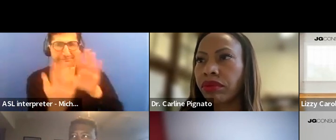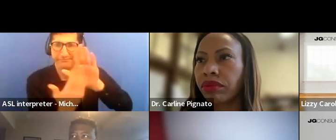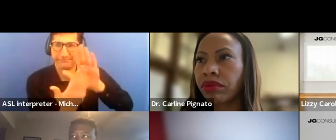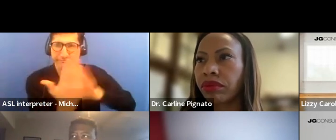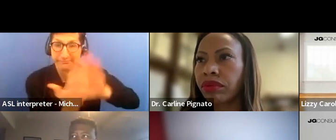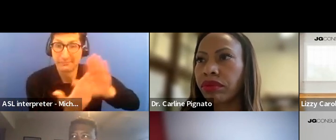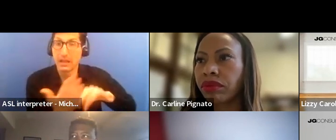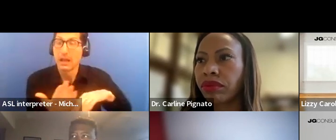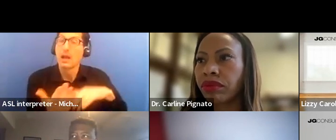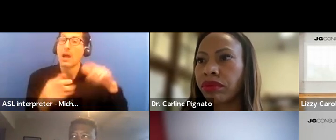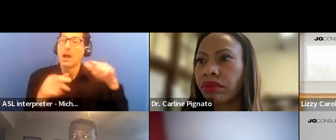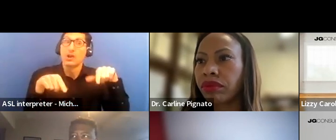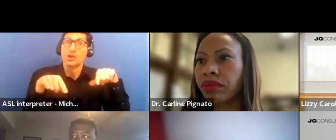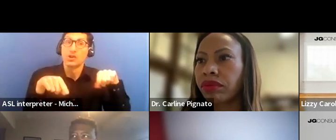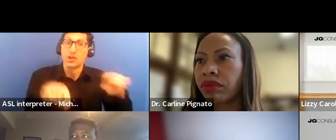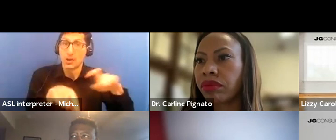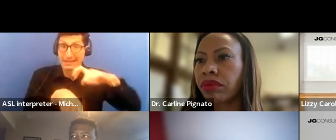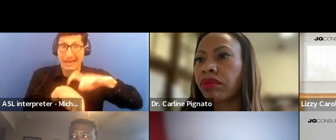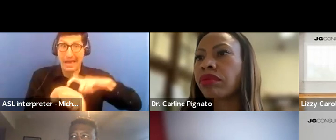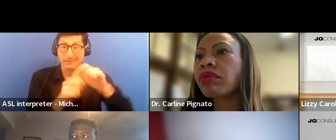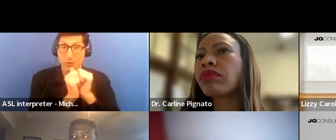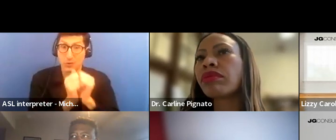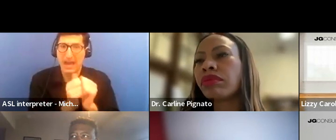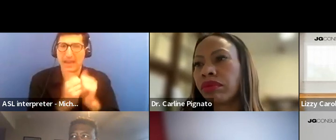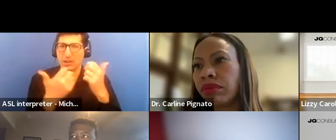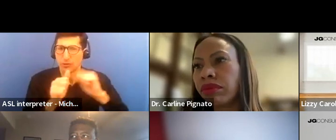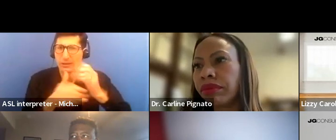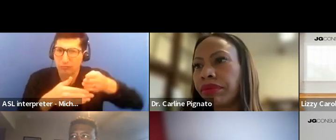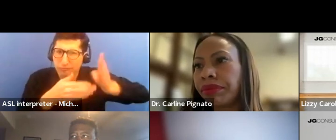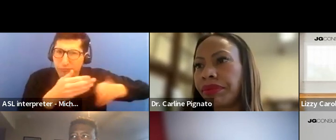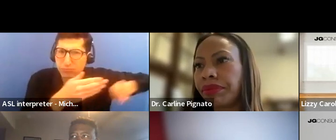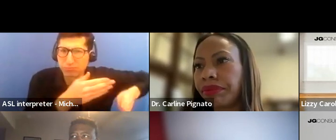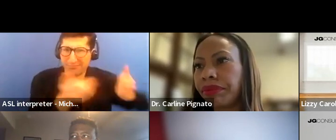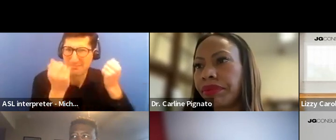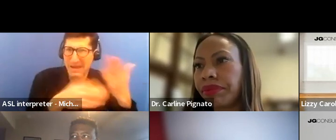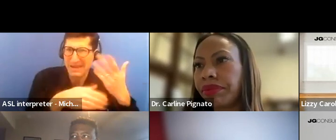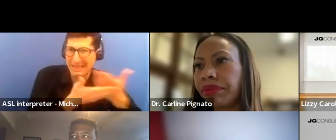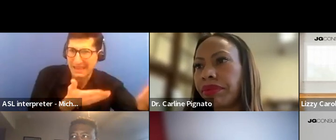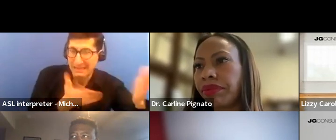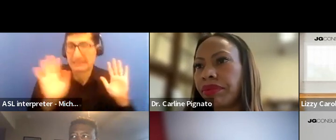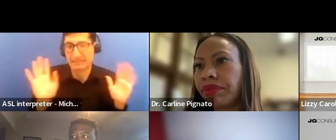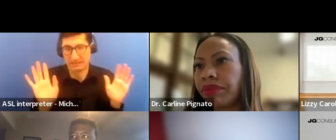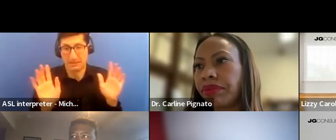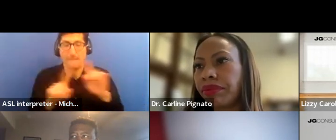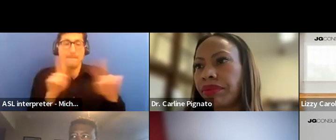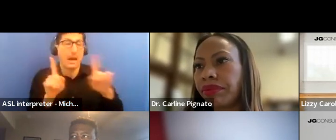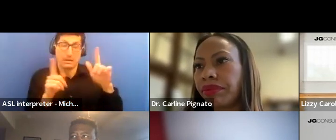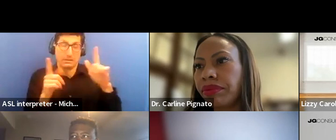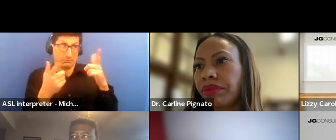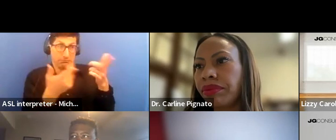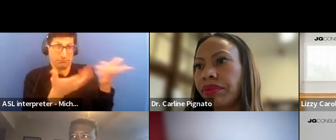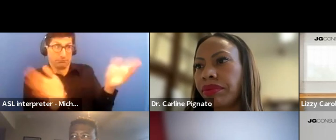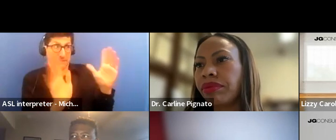able to tackle a lot all at once, so we're not doing it multiple times, I think that is great. But I'll defer to the full will of